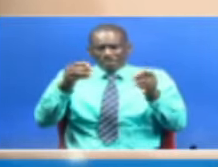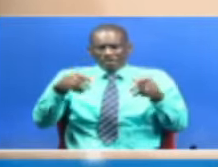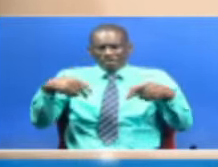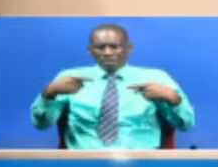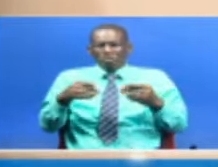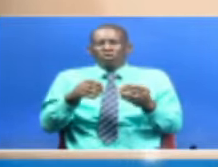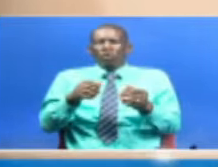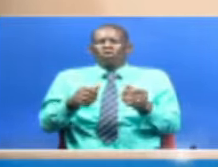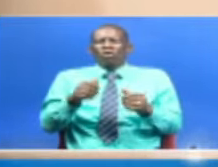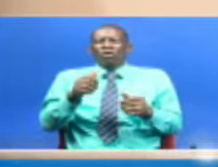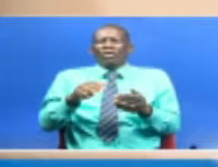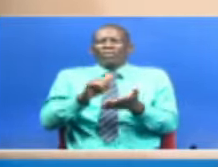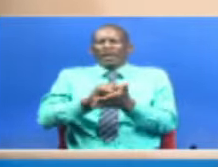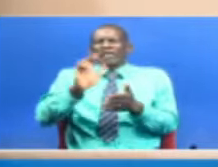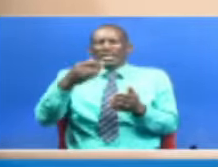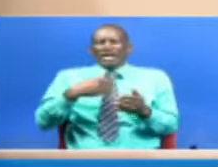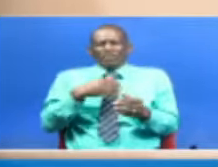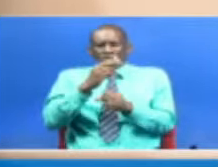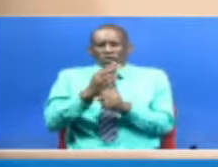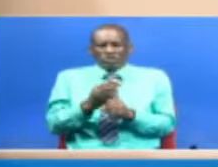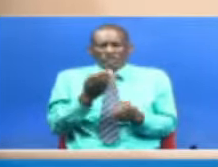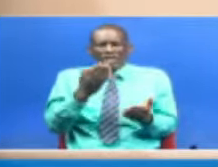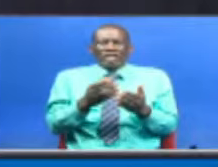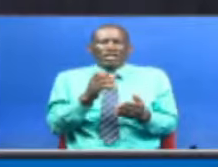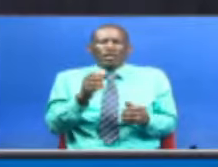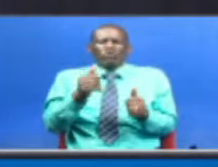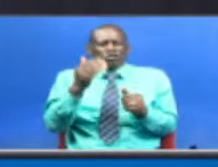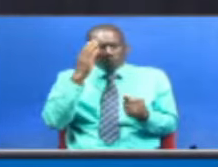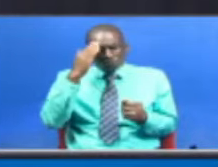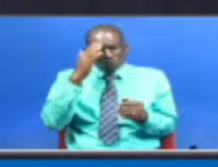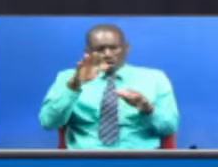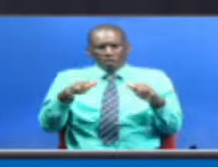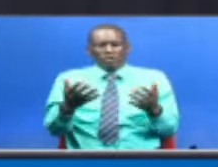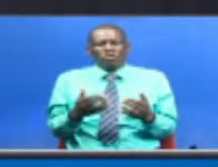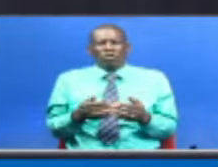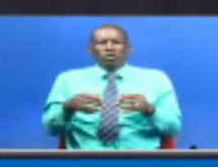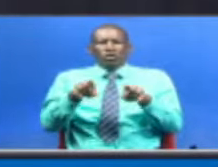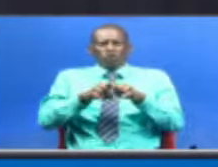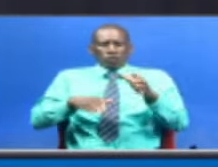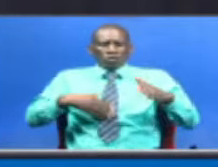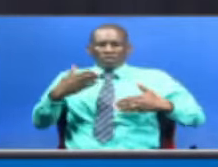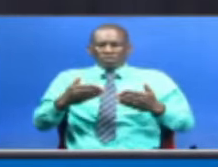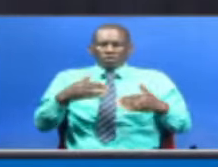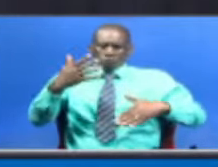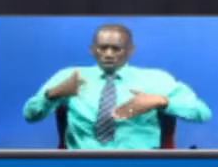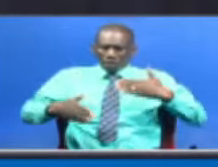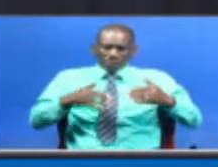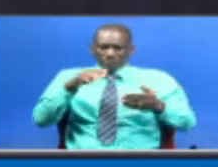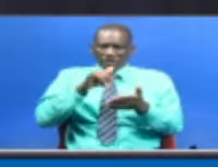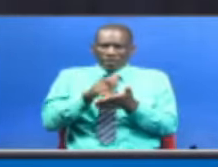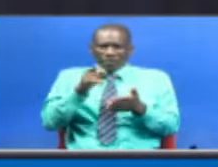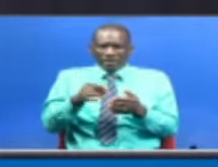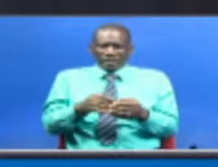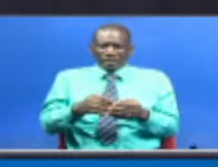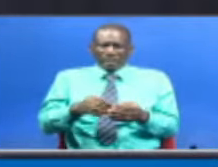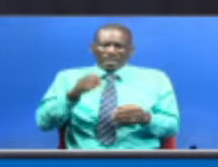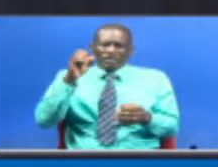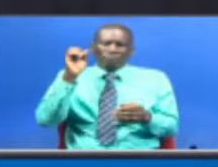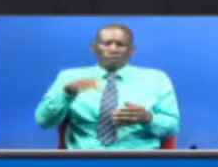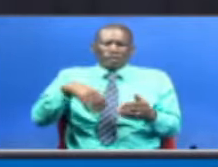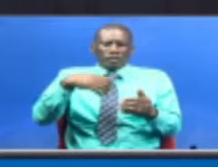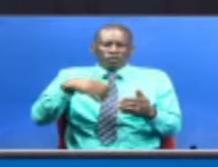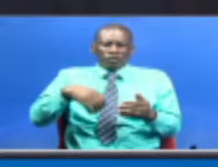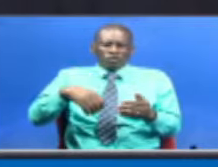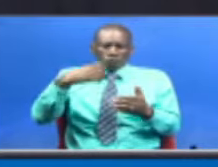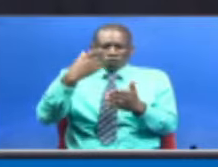absorbed? Are there any that you know of? You'll also appreciate this is a capital-intensive area, and